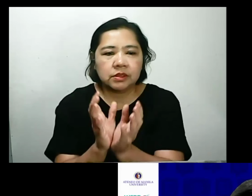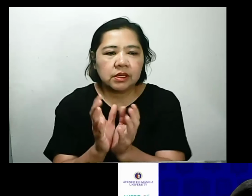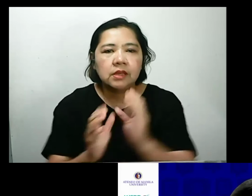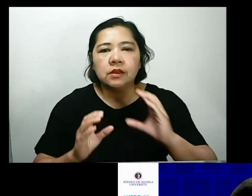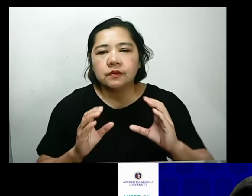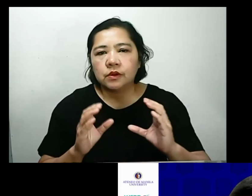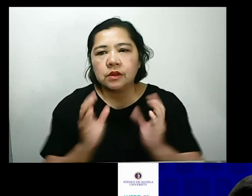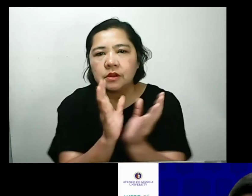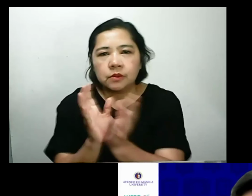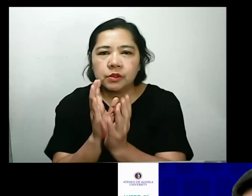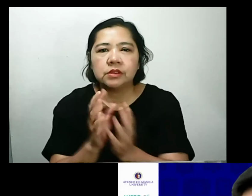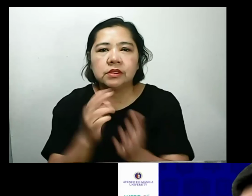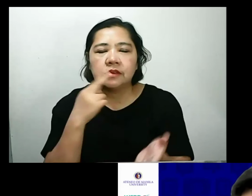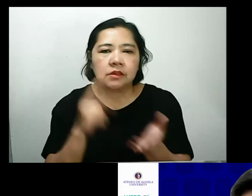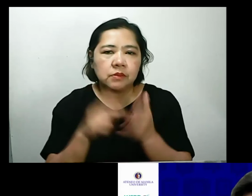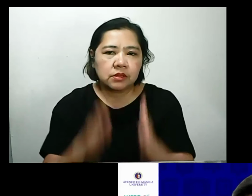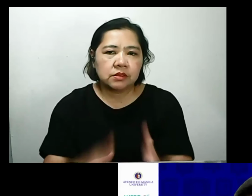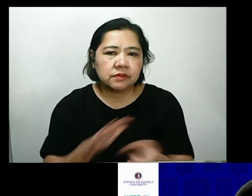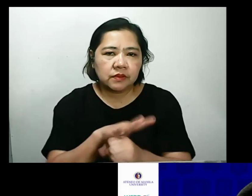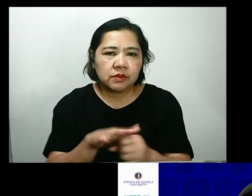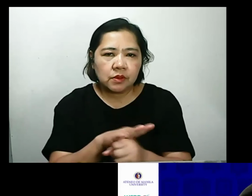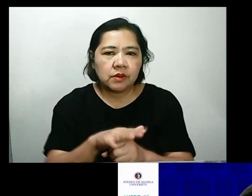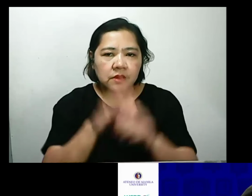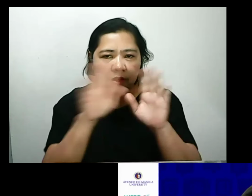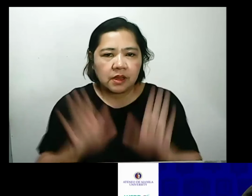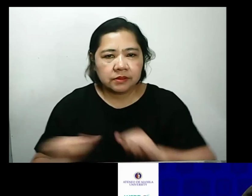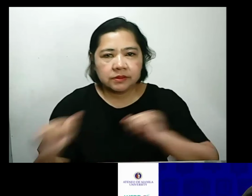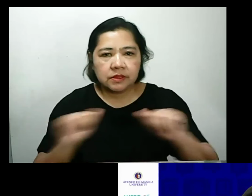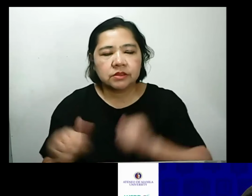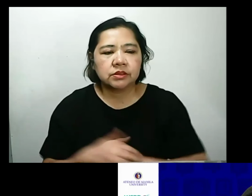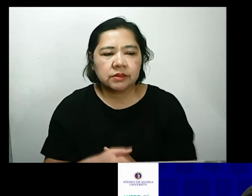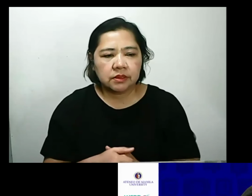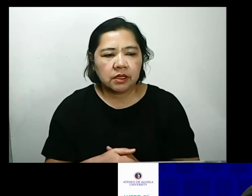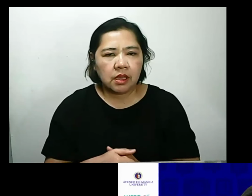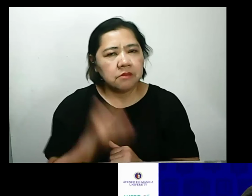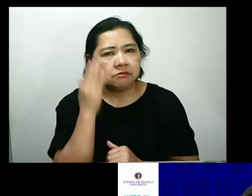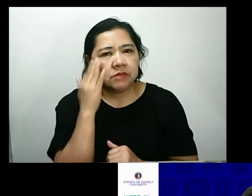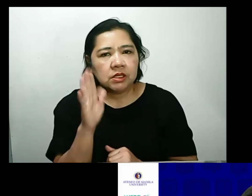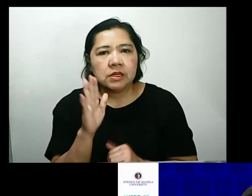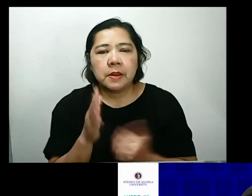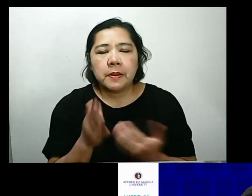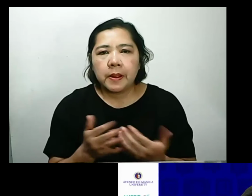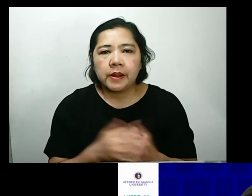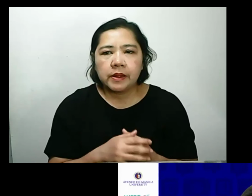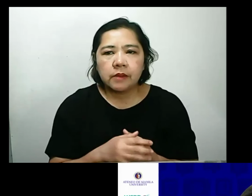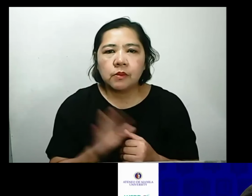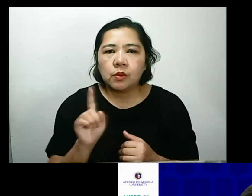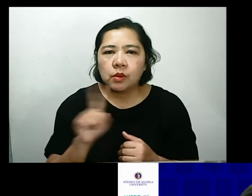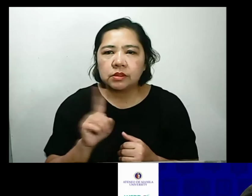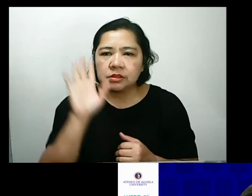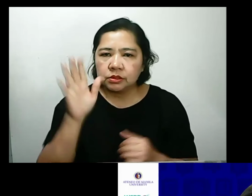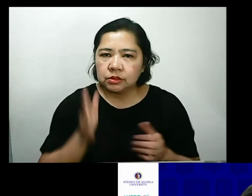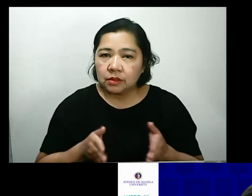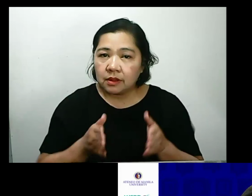of local climate actions. I'm not familiar with what is your methodologies, for example,